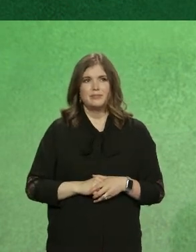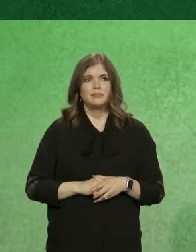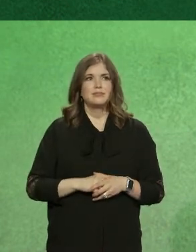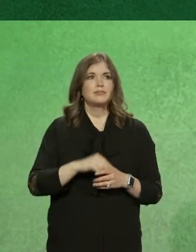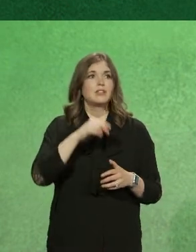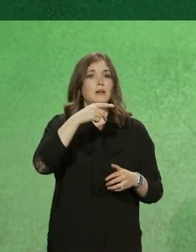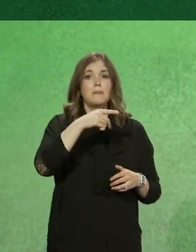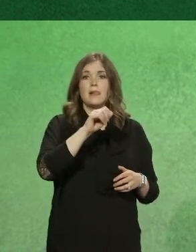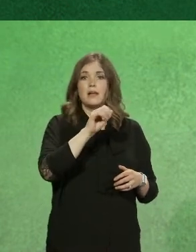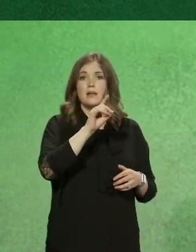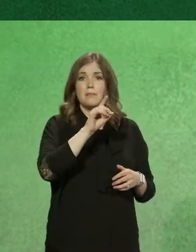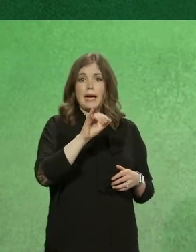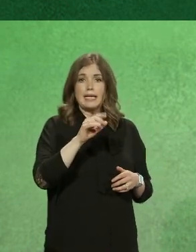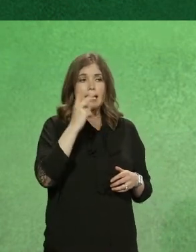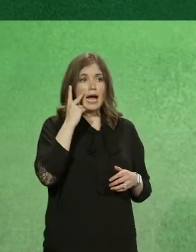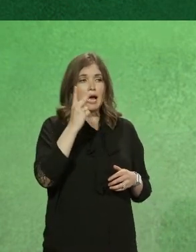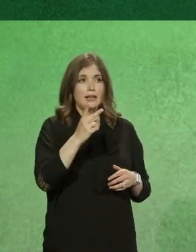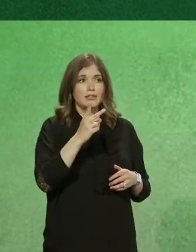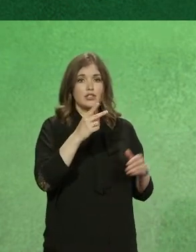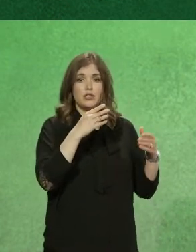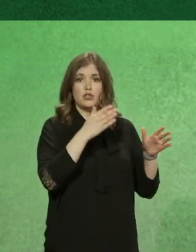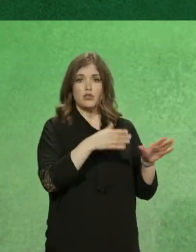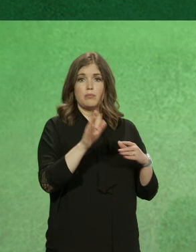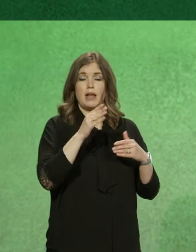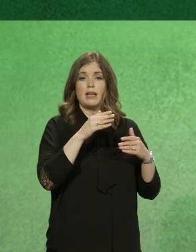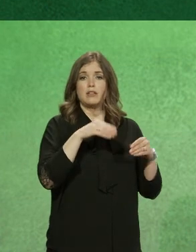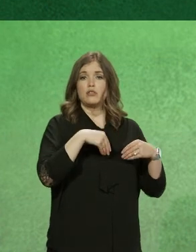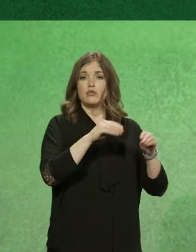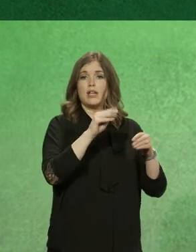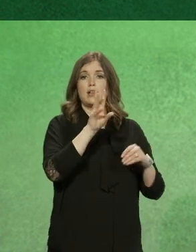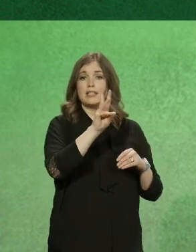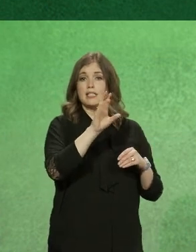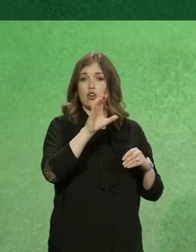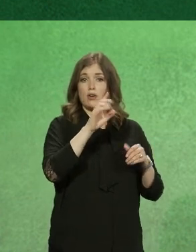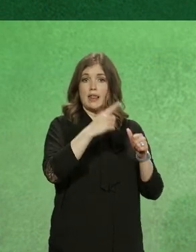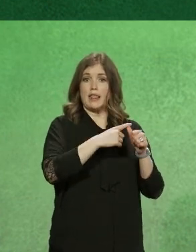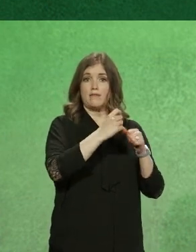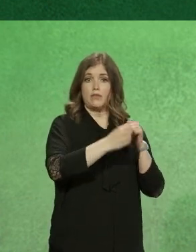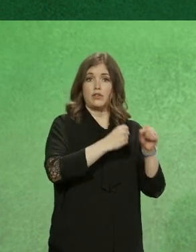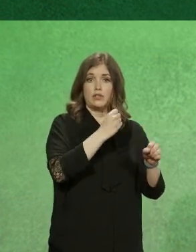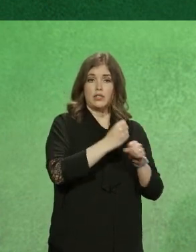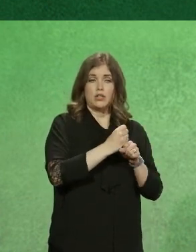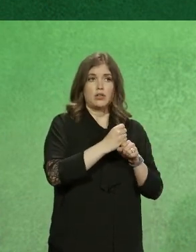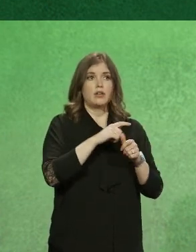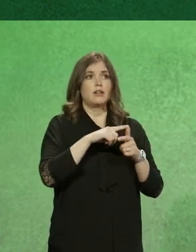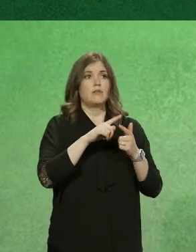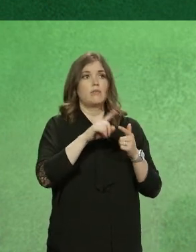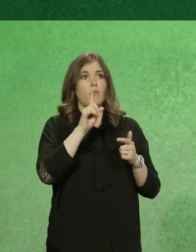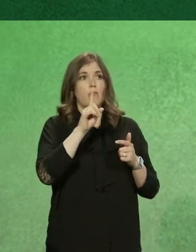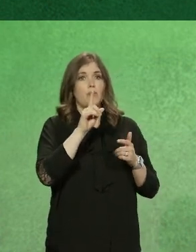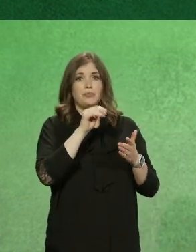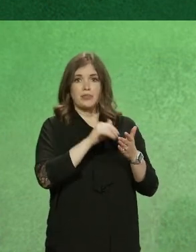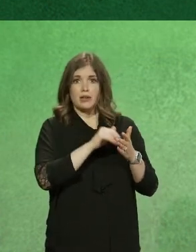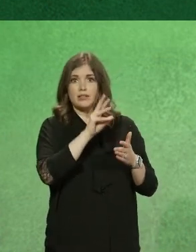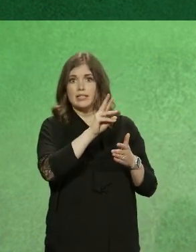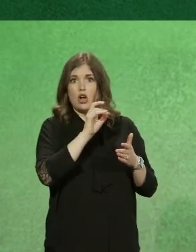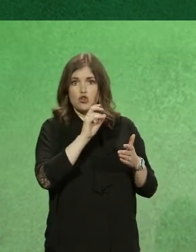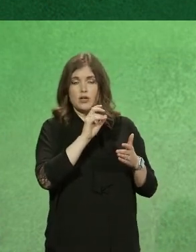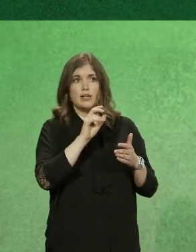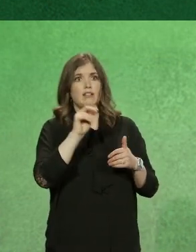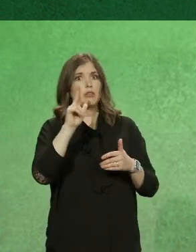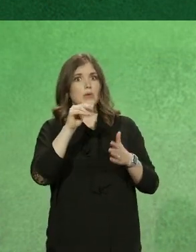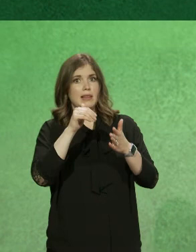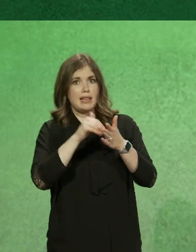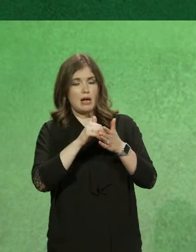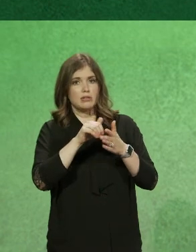Paddy, I see you plan to sell 600 in the first year, then 1,600 and about 3,000 in subsequent years. How are you going